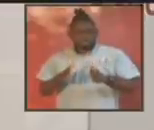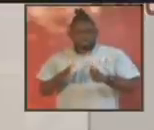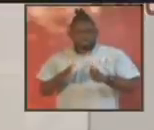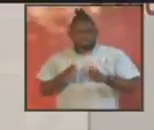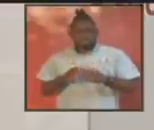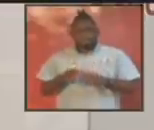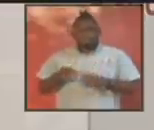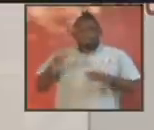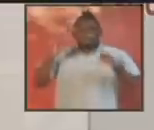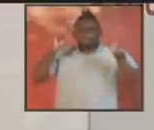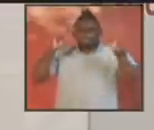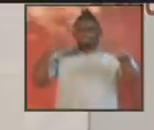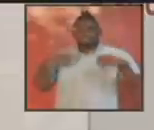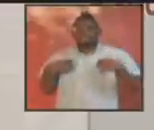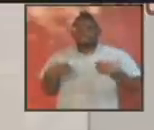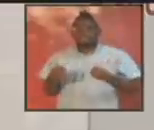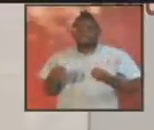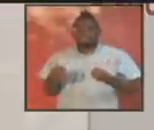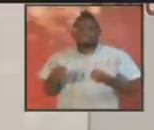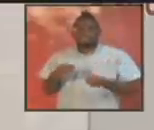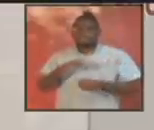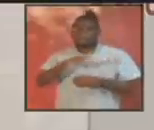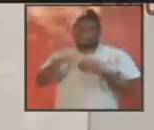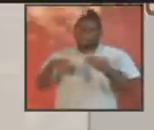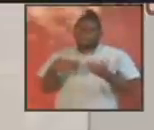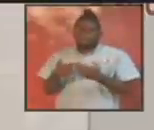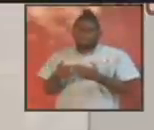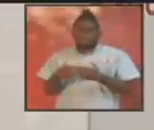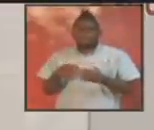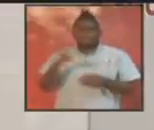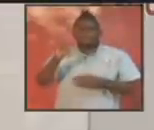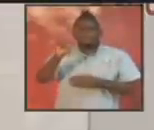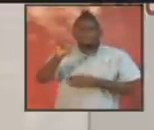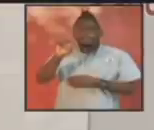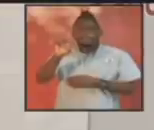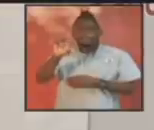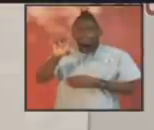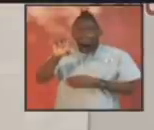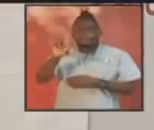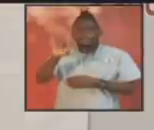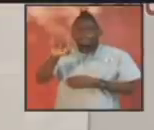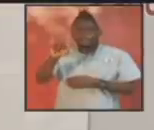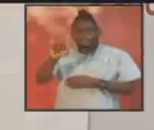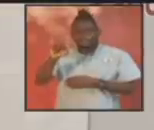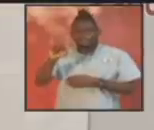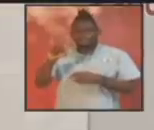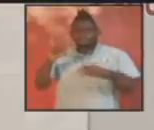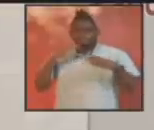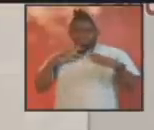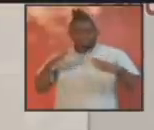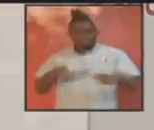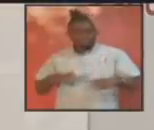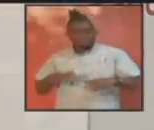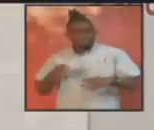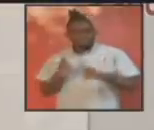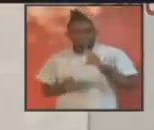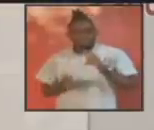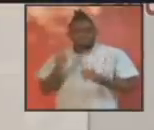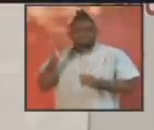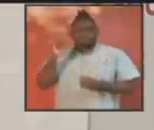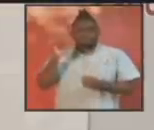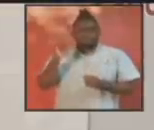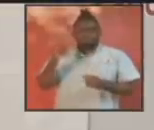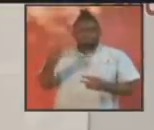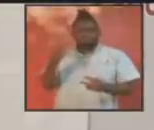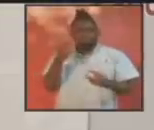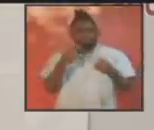Health, members of the media, and of course, citizens of Trinidad and Tobago who